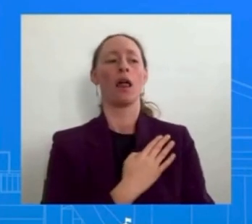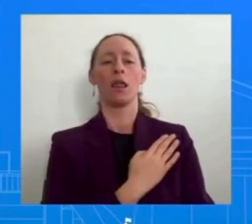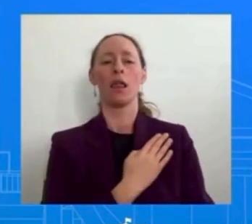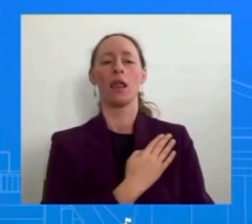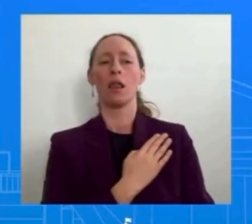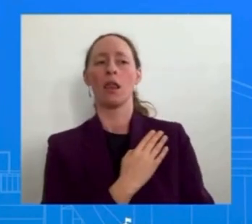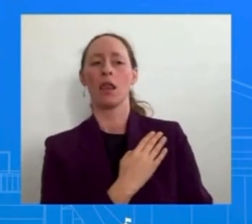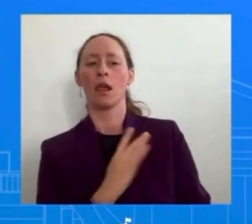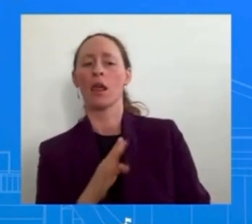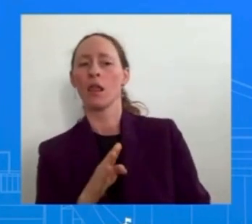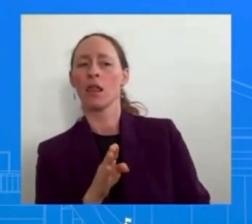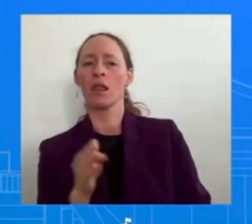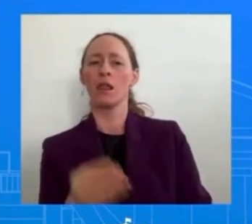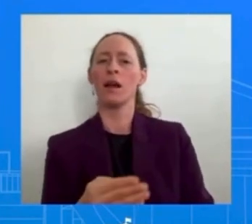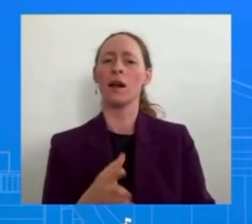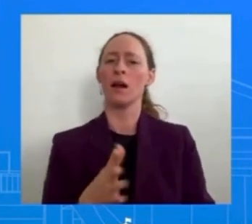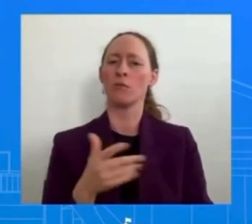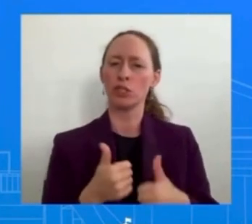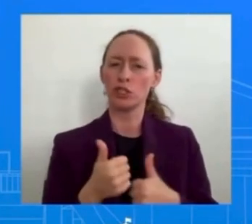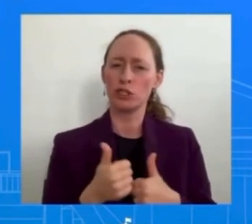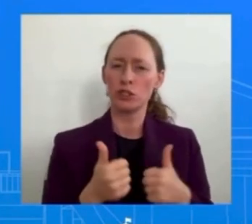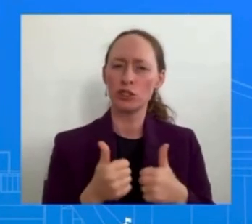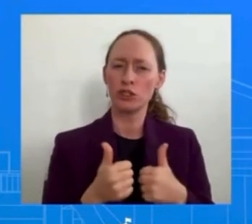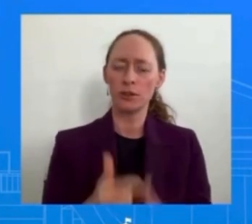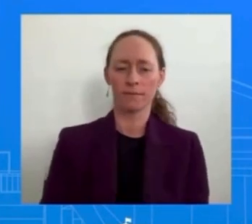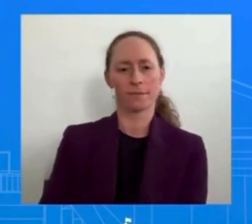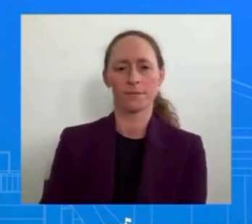a couple of things to say on this, which is, you know, we